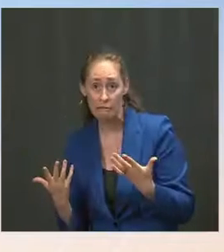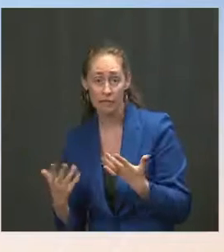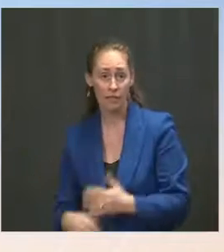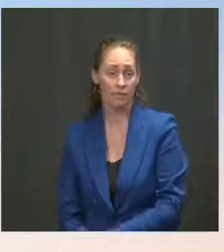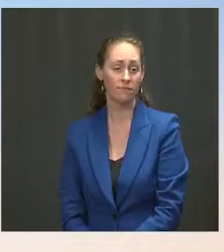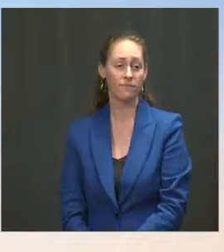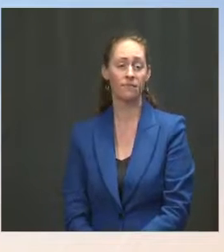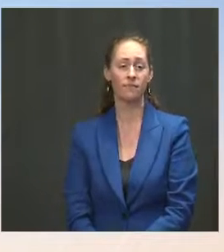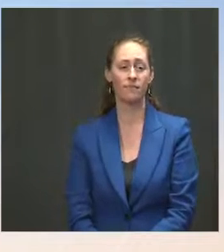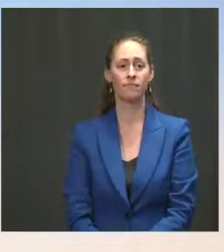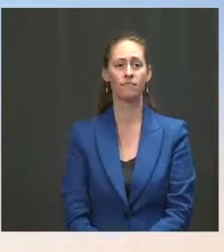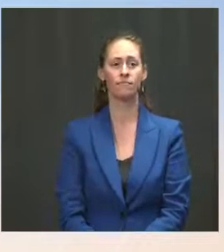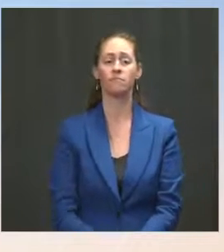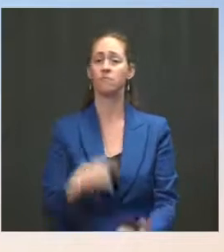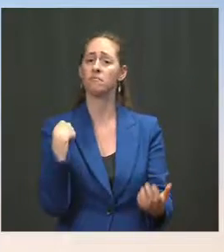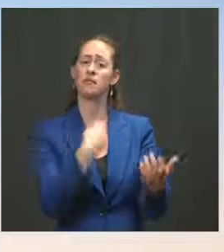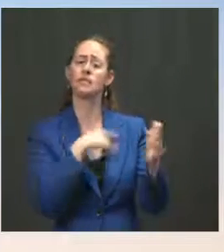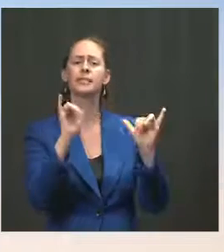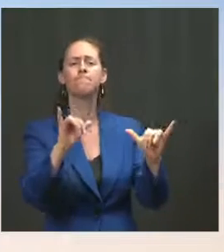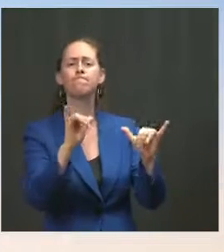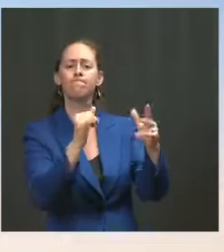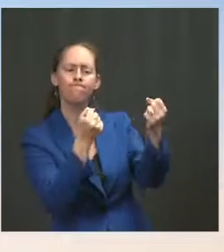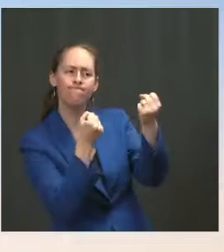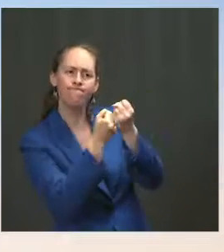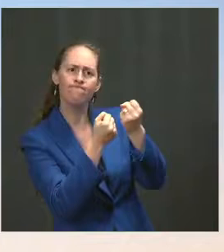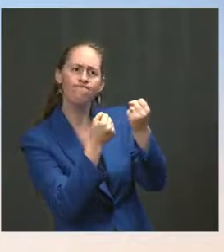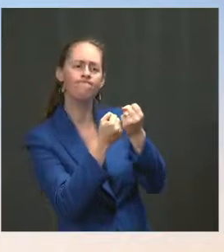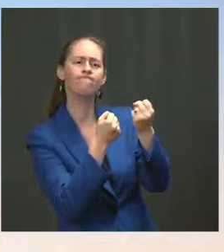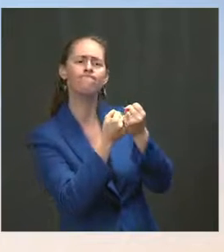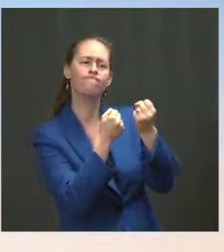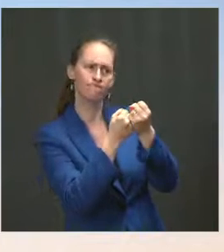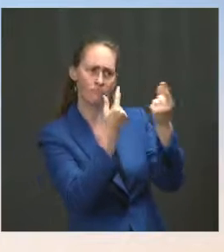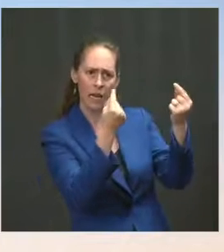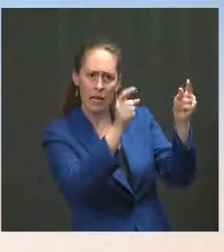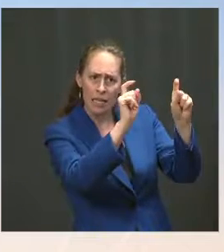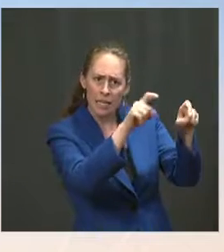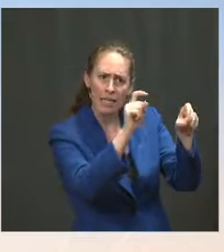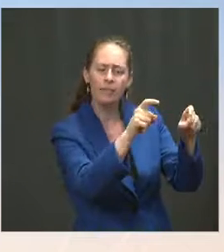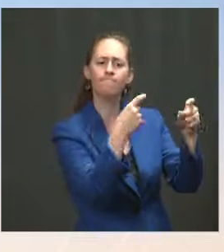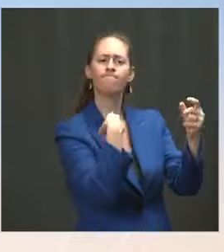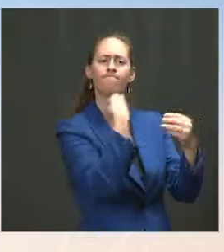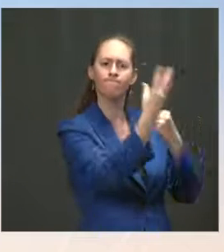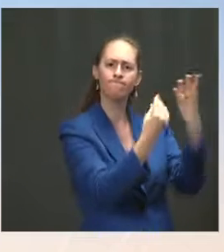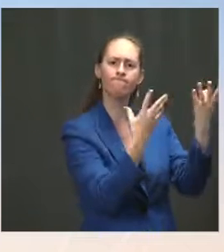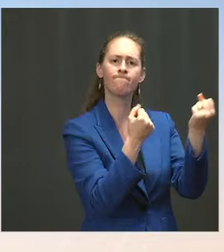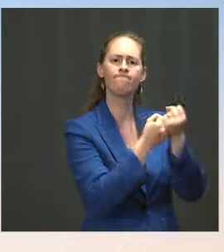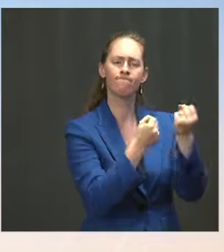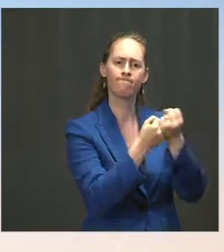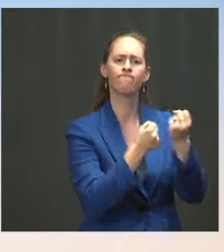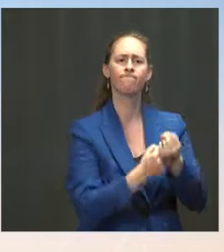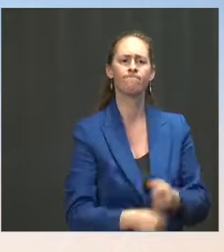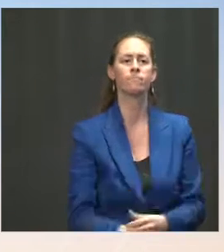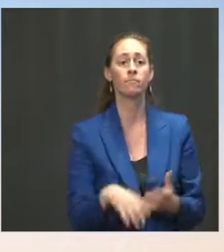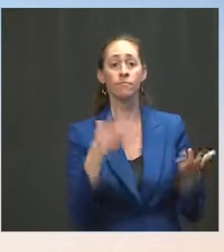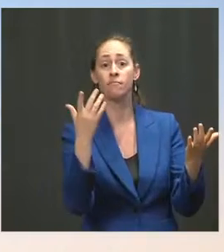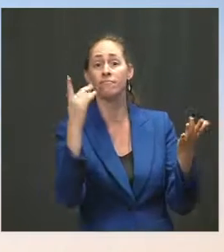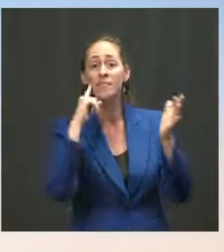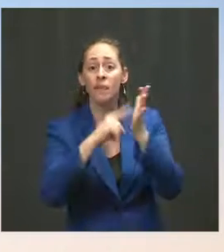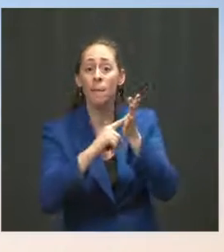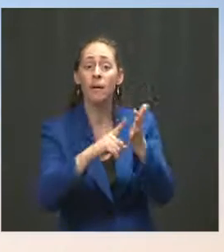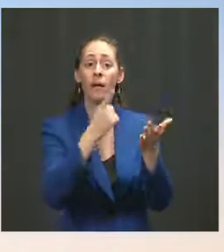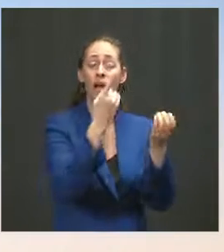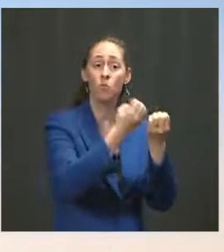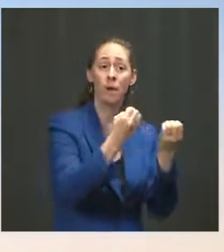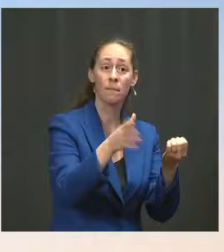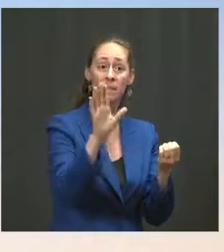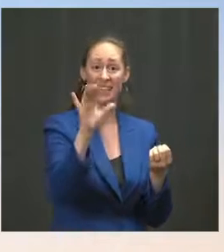provided assistance. We did take steps to retrograde some of the equipment over the past several months in preparation for that possibility, but we do take